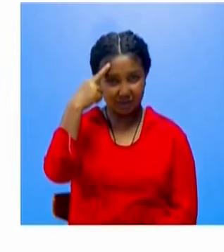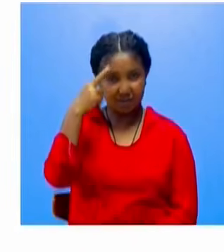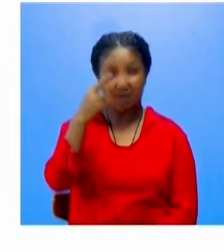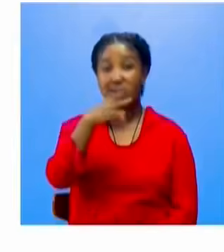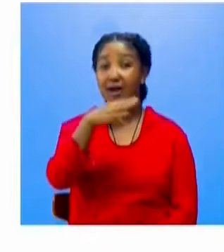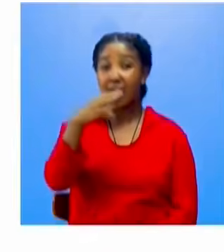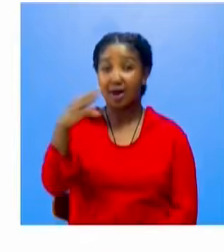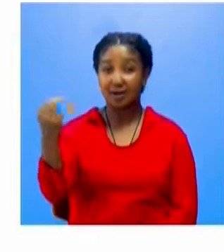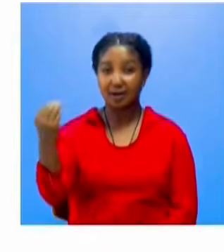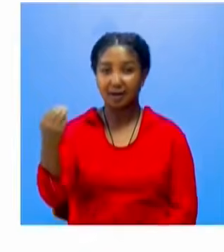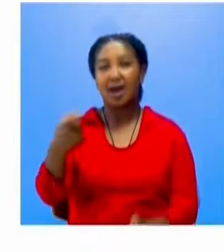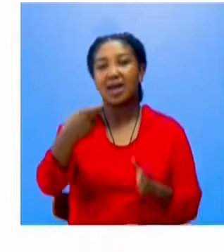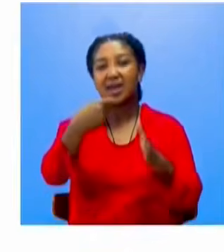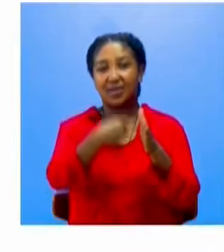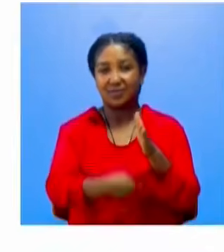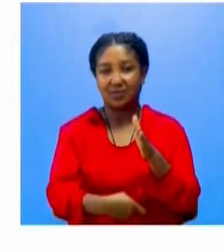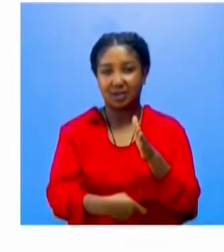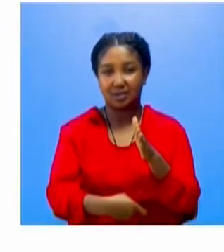and